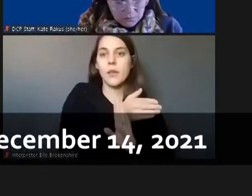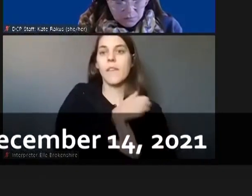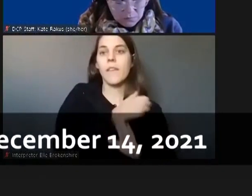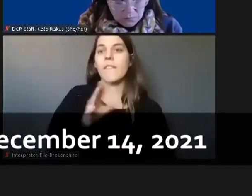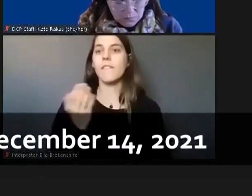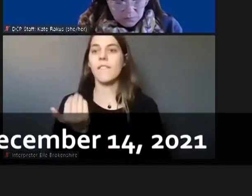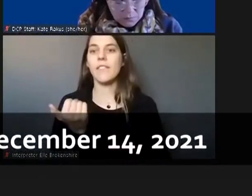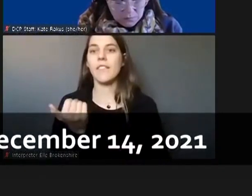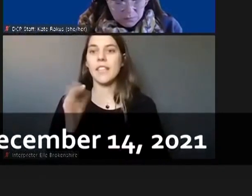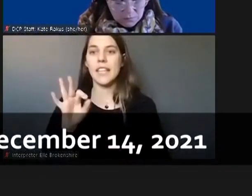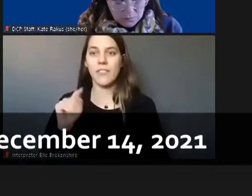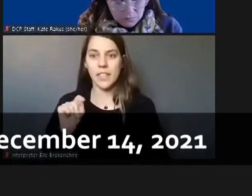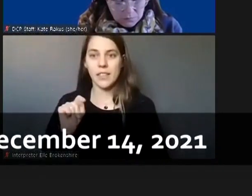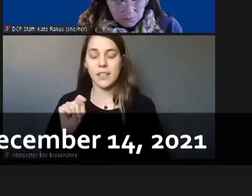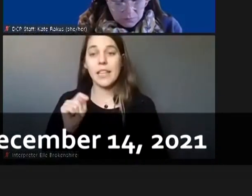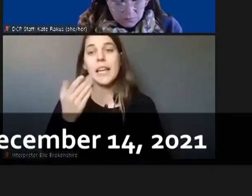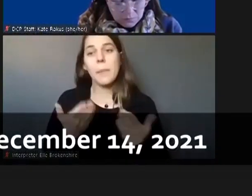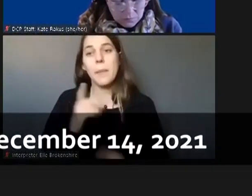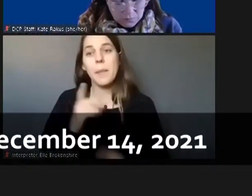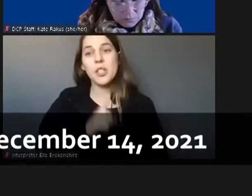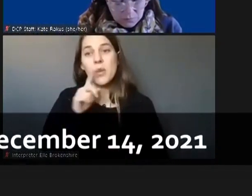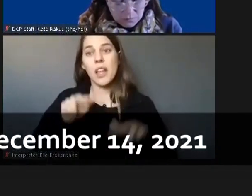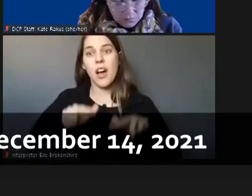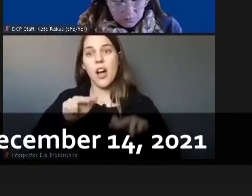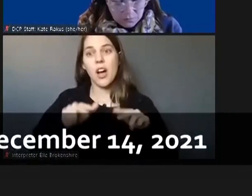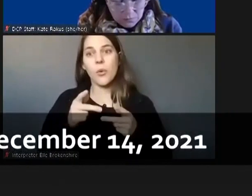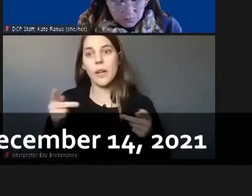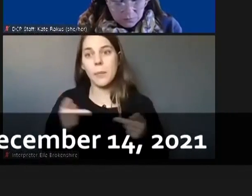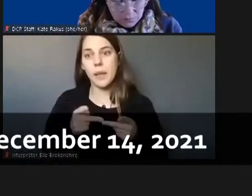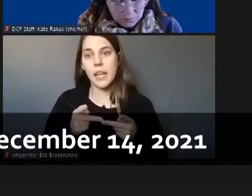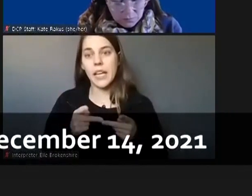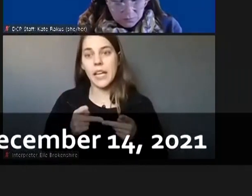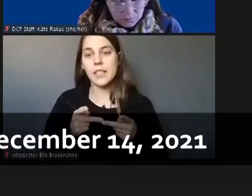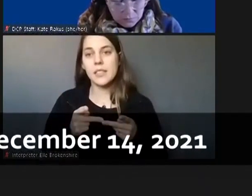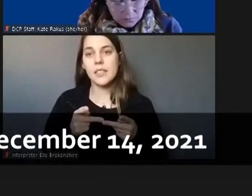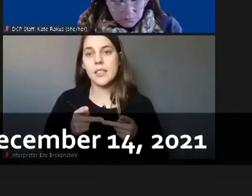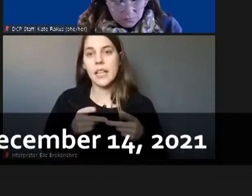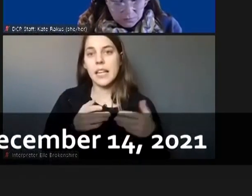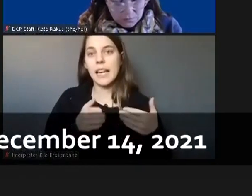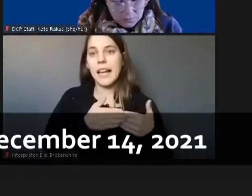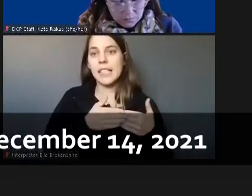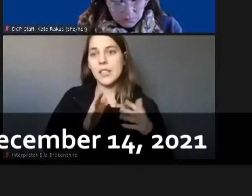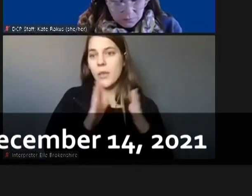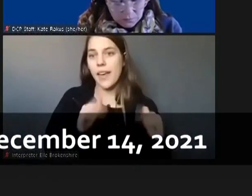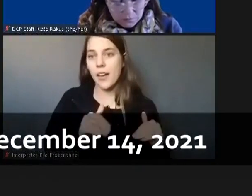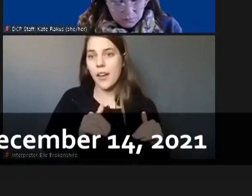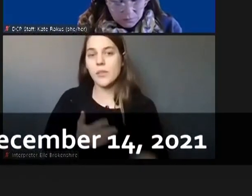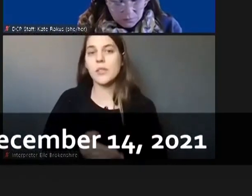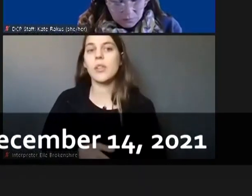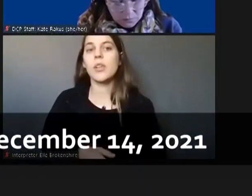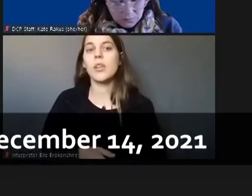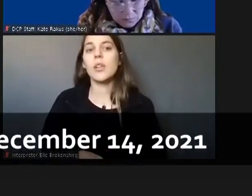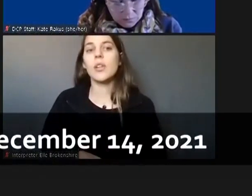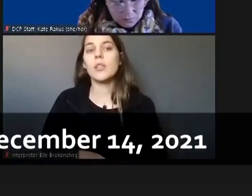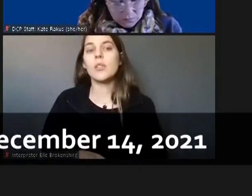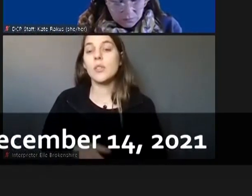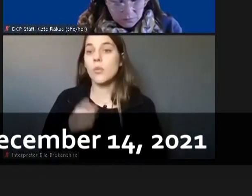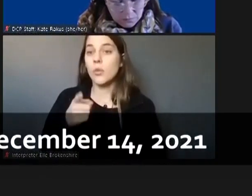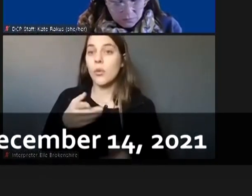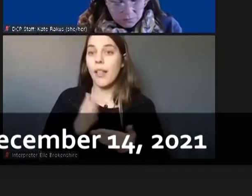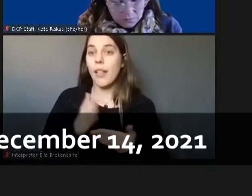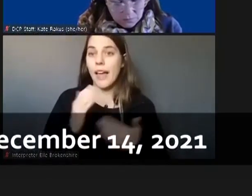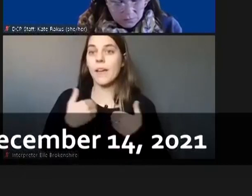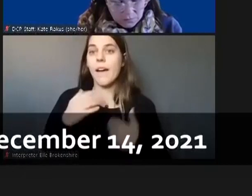really awkward place, sort of beyond where the existing home is. And so you're allowed to have a